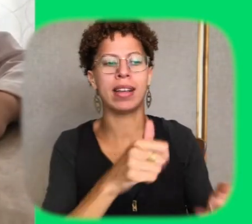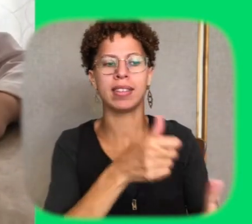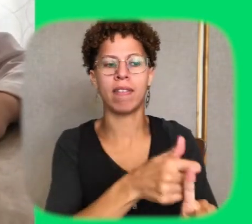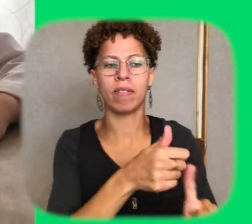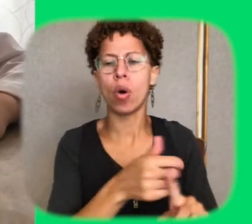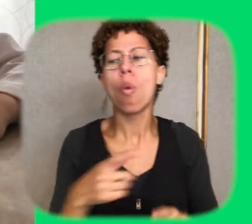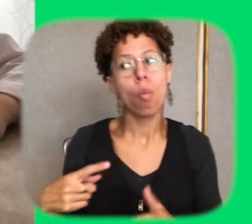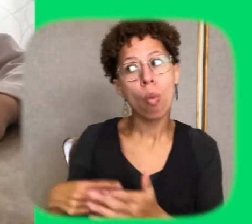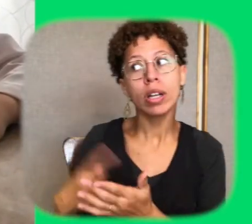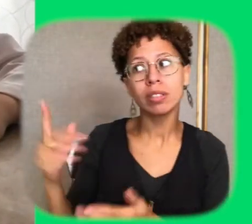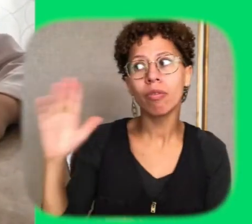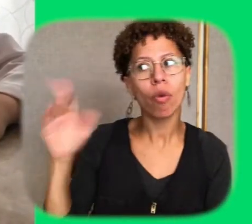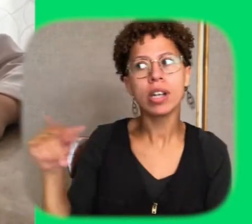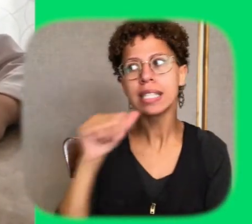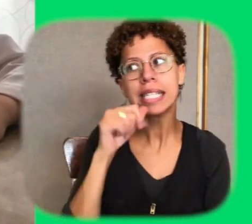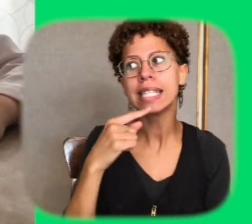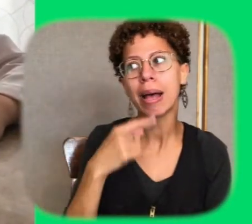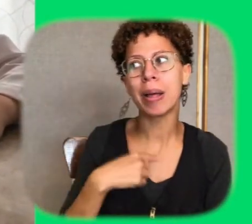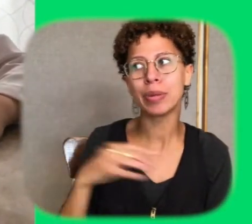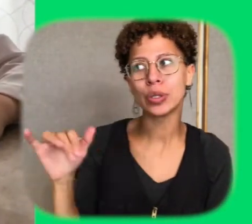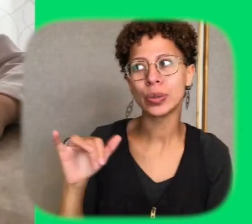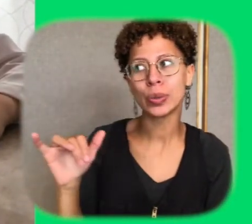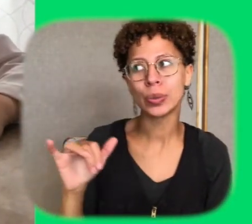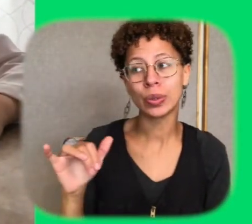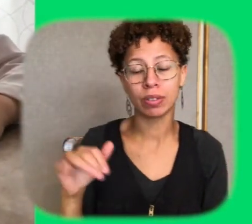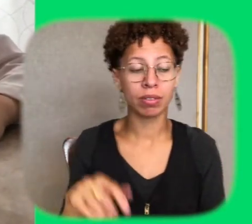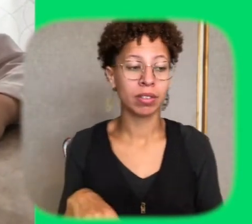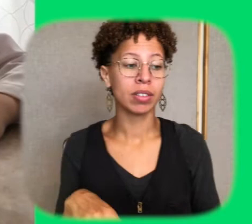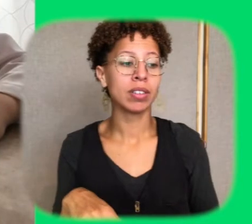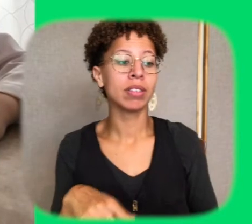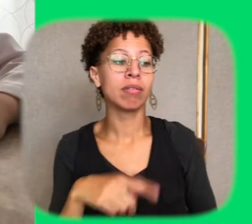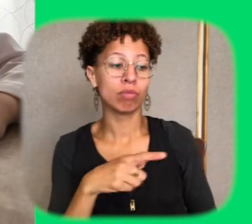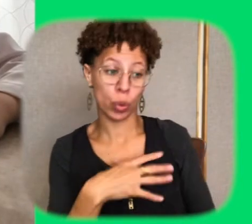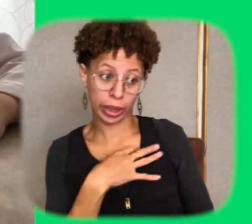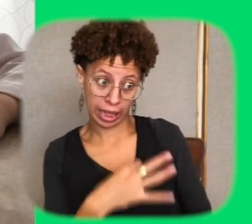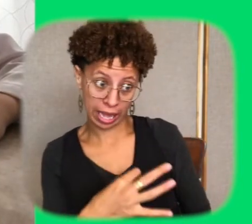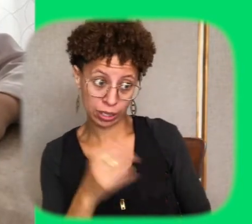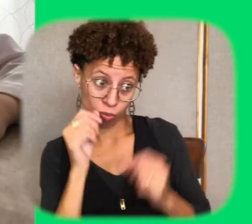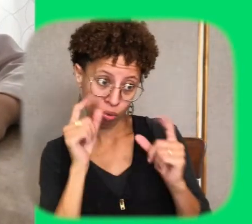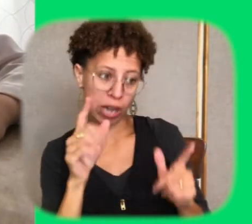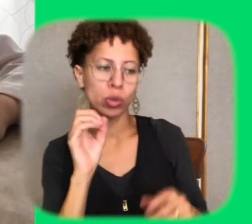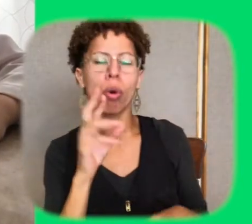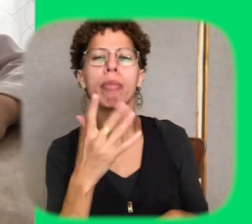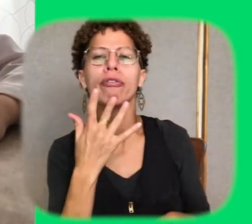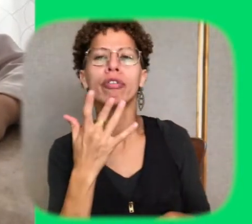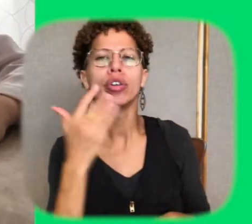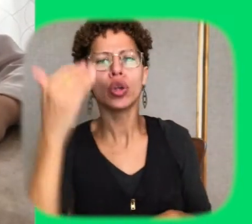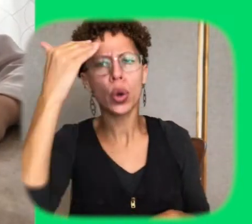Do you like that when I surprise you, or would you rather know ahead of time?